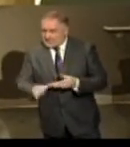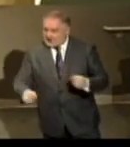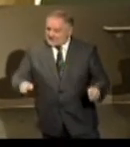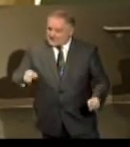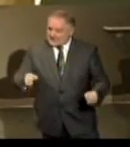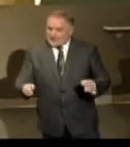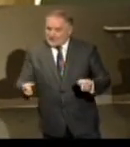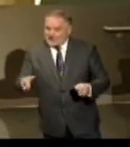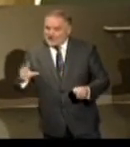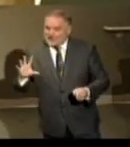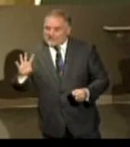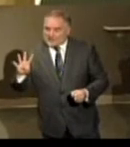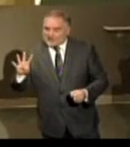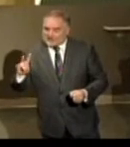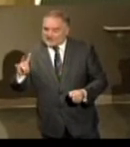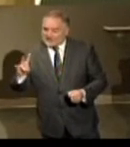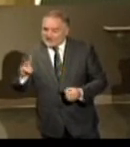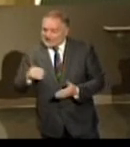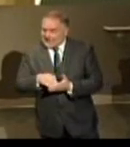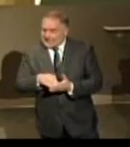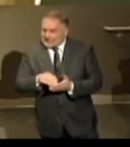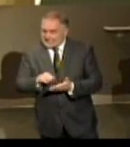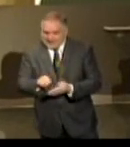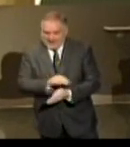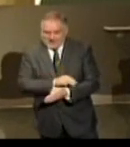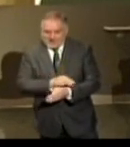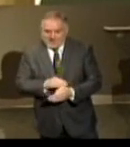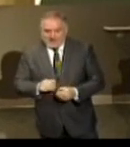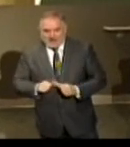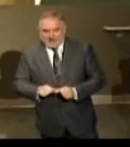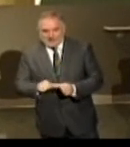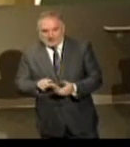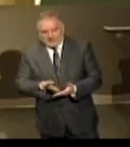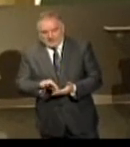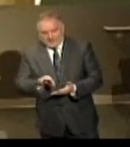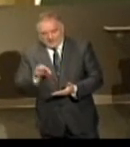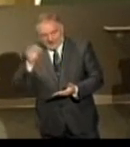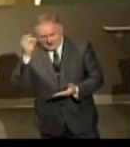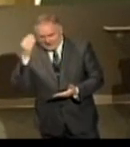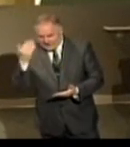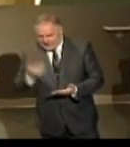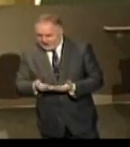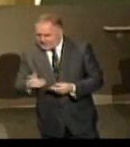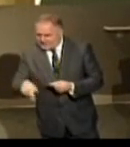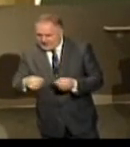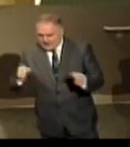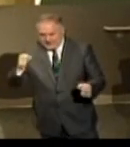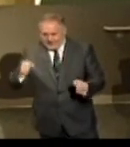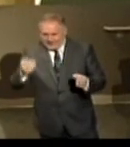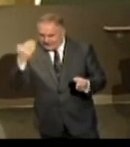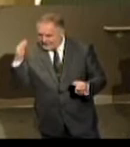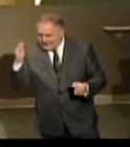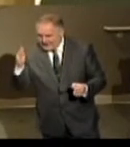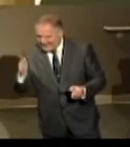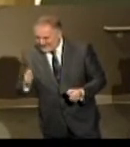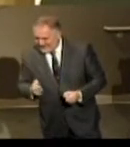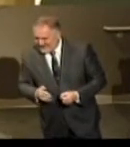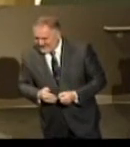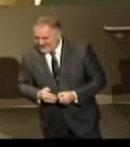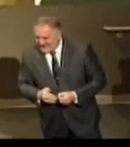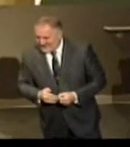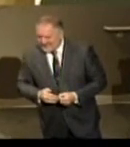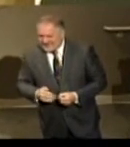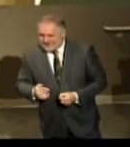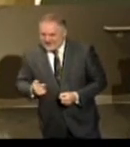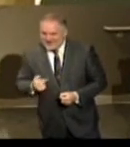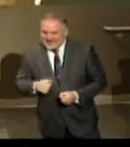140,000 miles on it. Did you know I'm still finding out today things about that car I had no idea? I